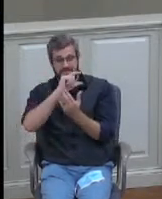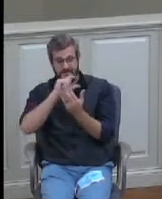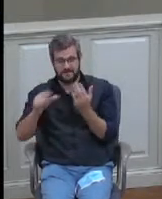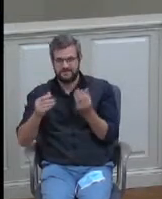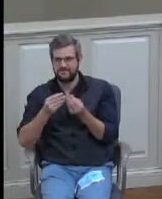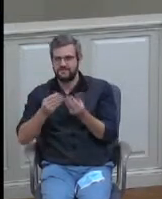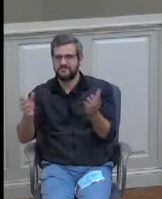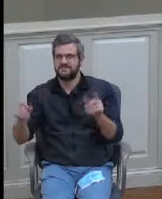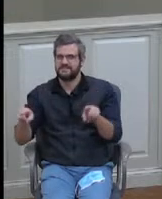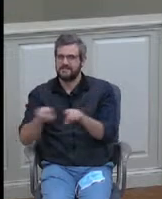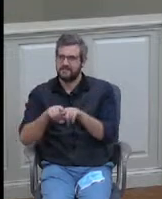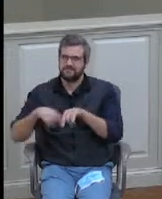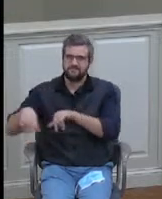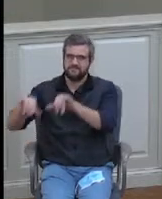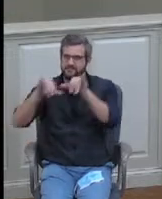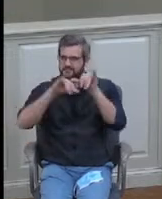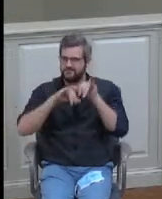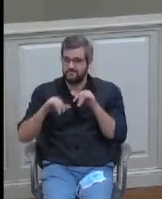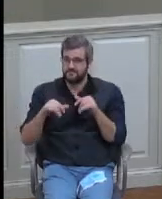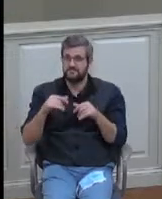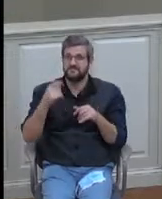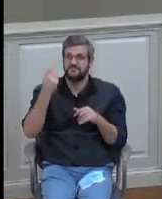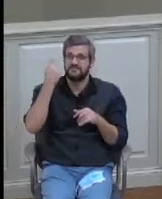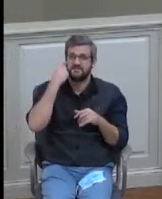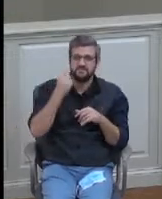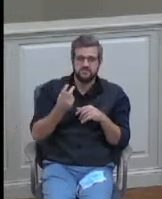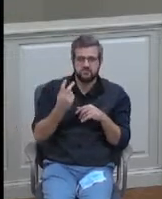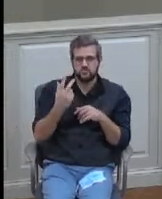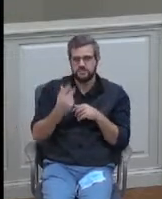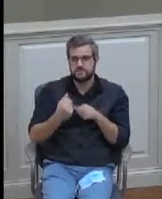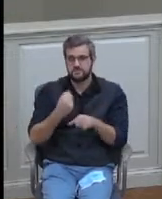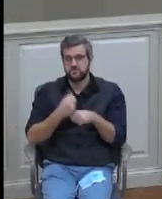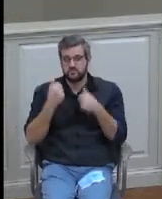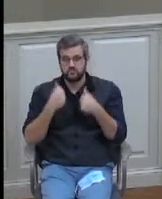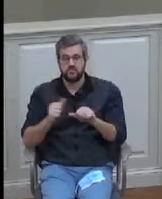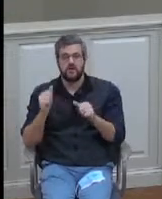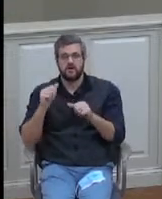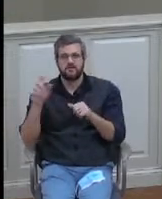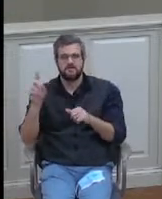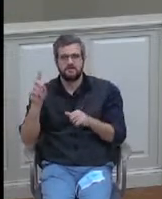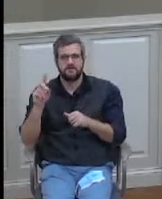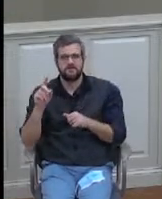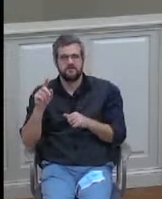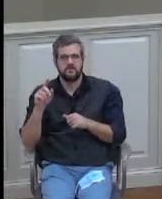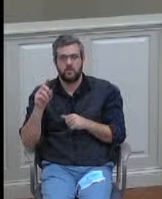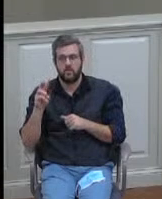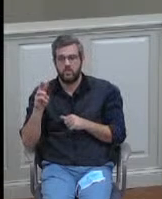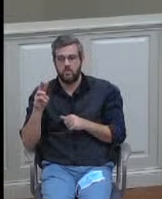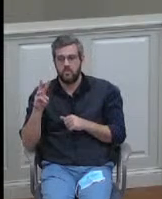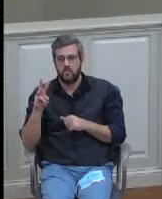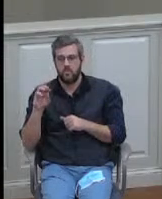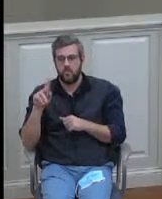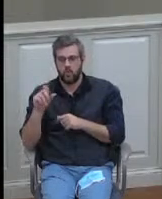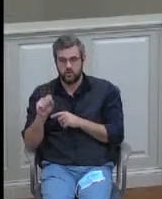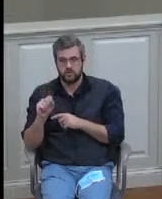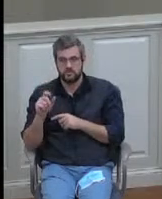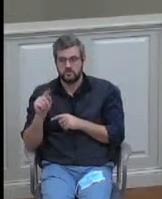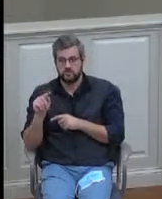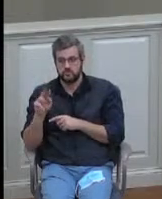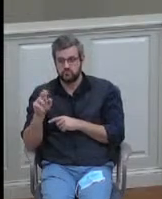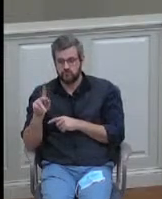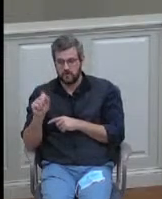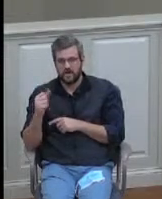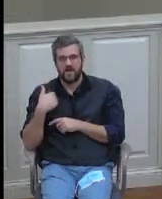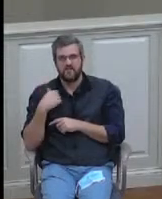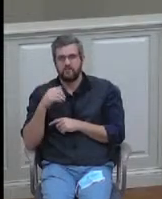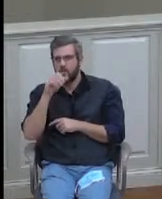We've given a couple stabs at it over the years. The Danville Public Works trucks, it has an orange and blue logo. We tried that with the